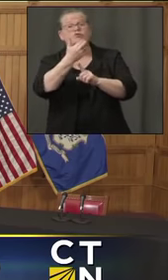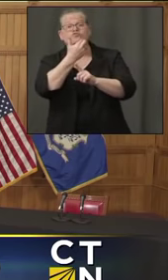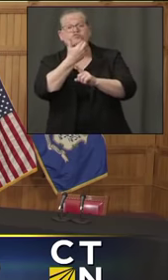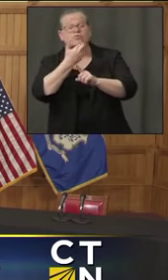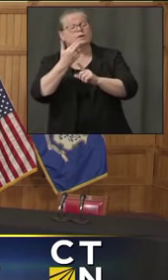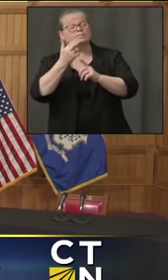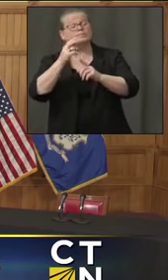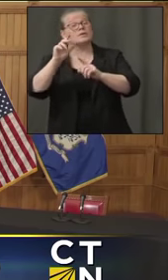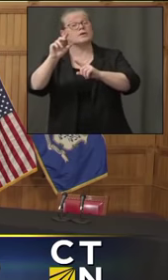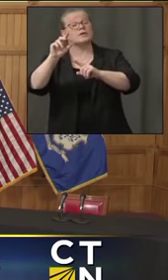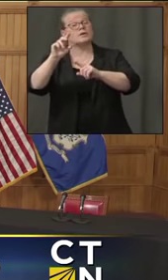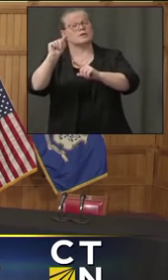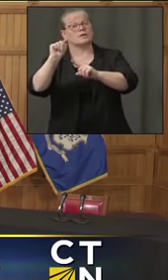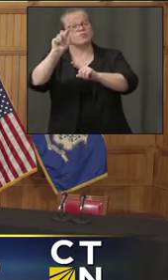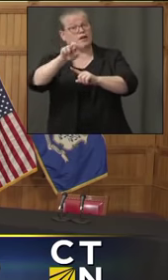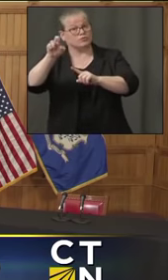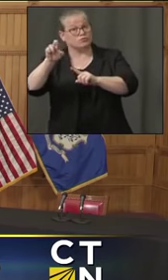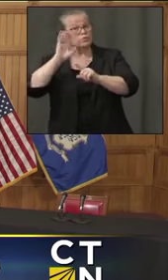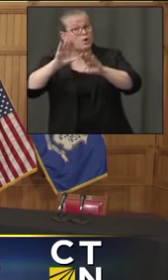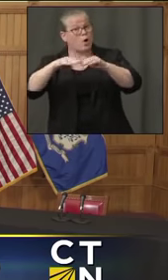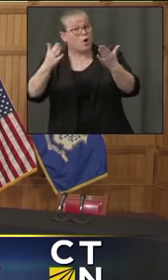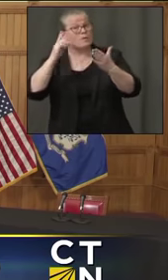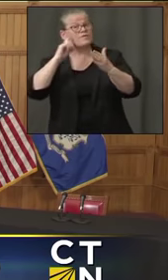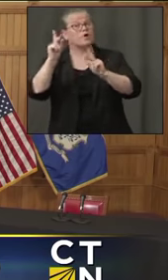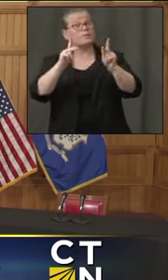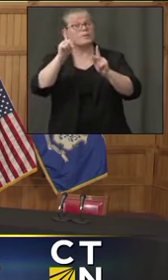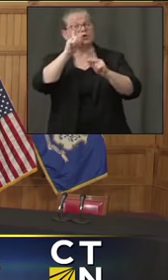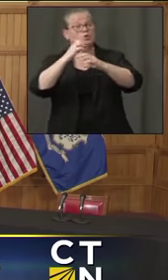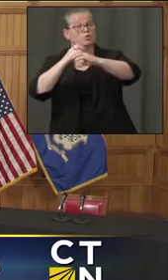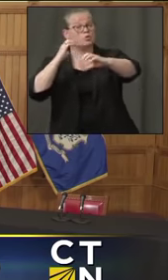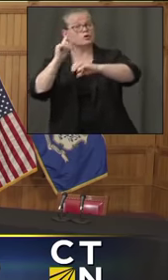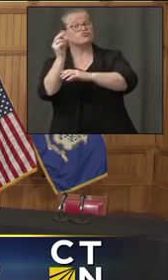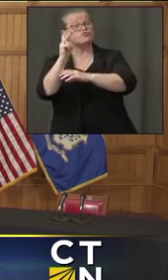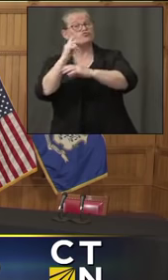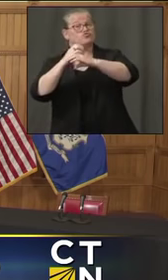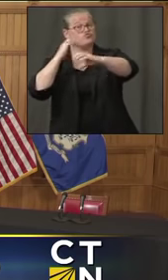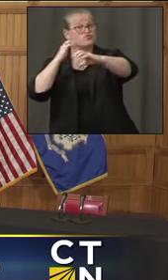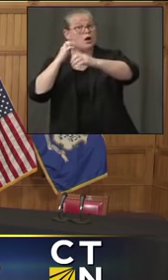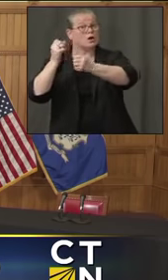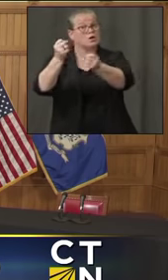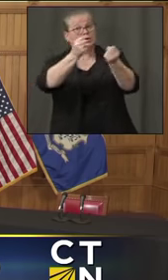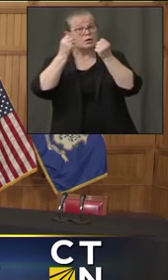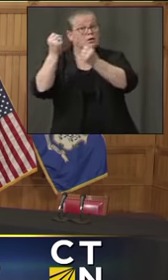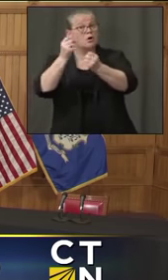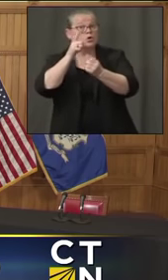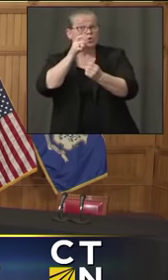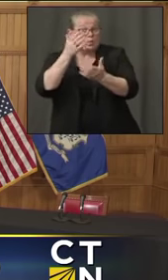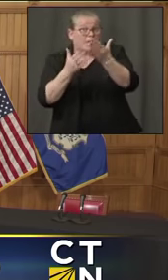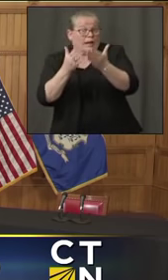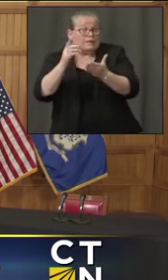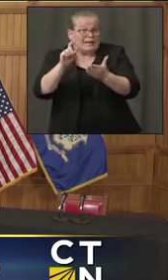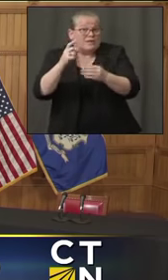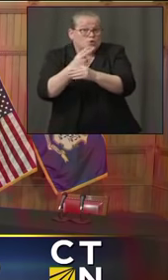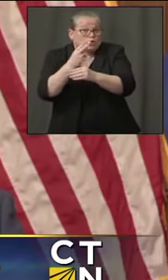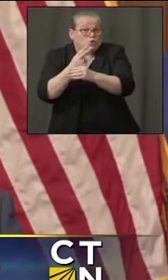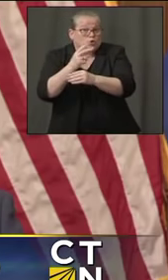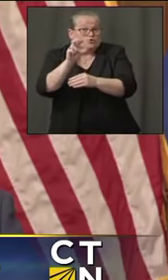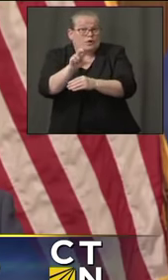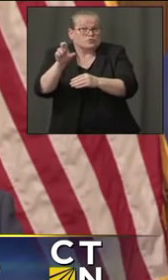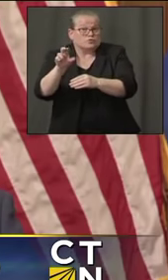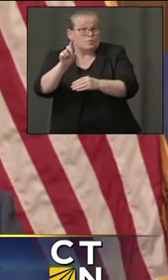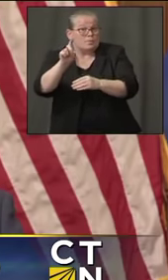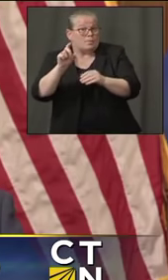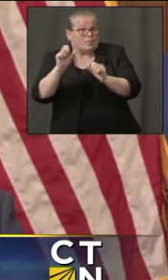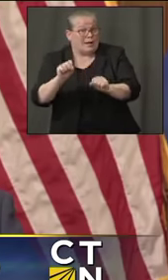may have to use the restroom? You can take that one. Yeah, no, there's nothing in the guidelines